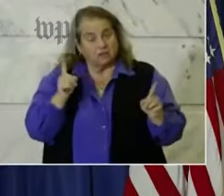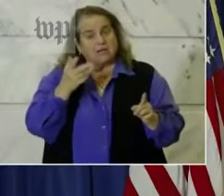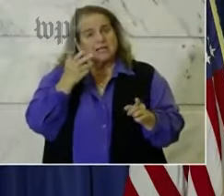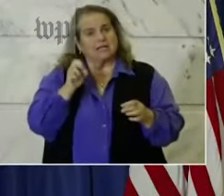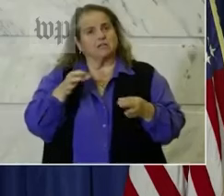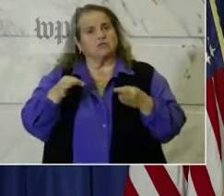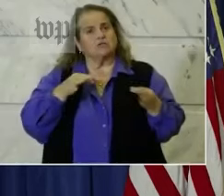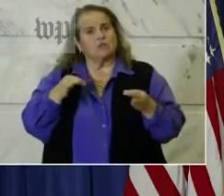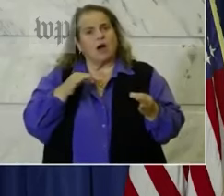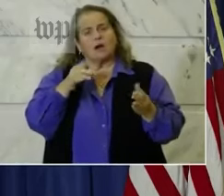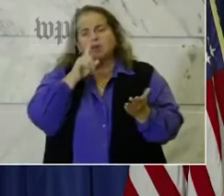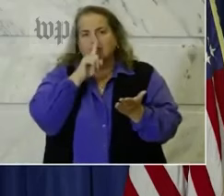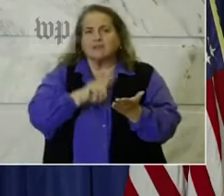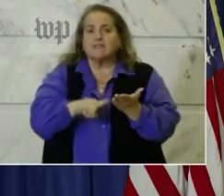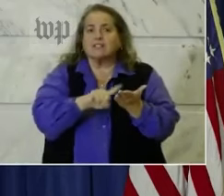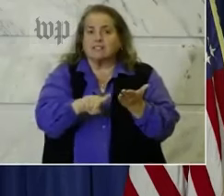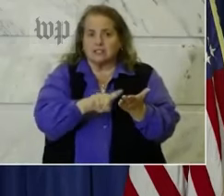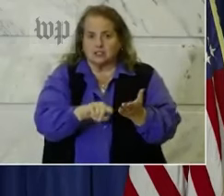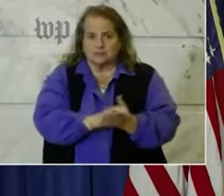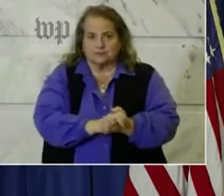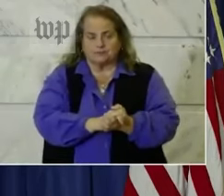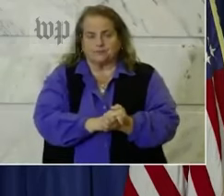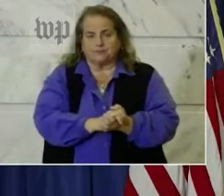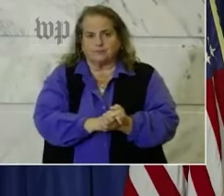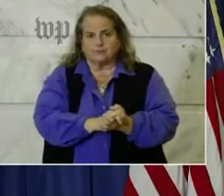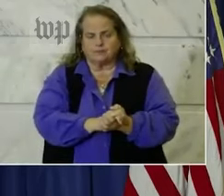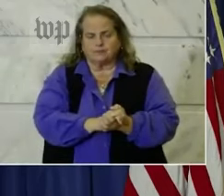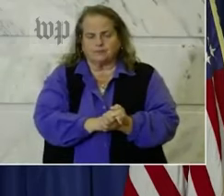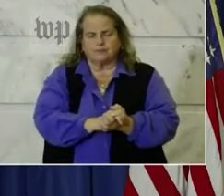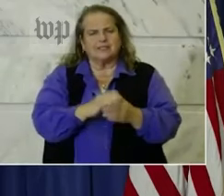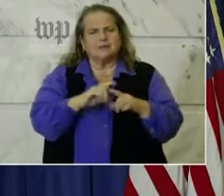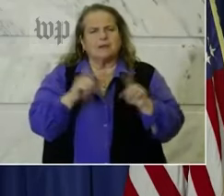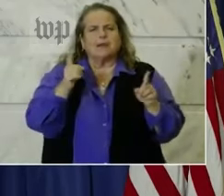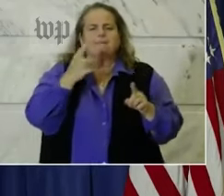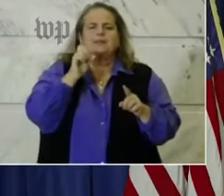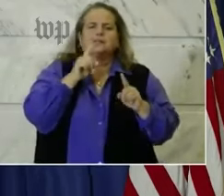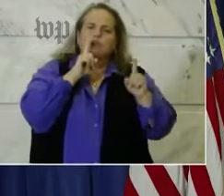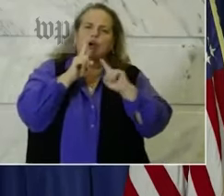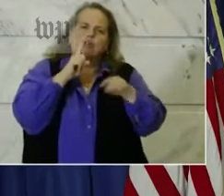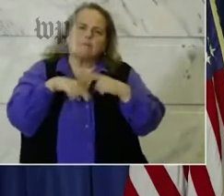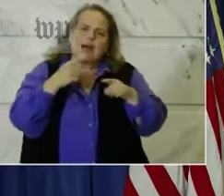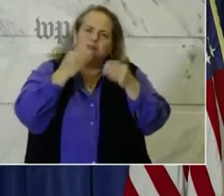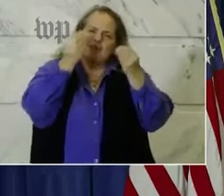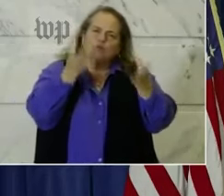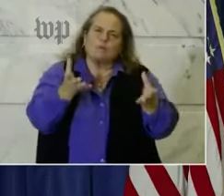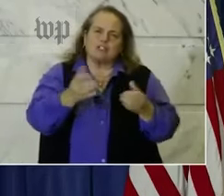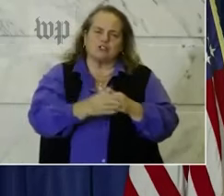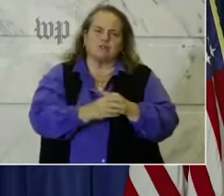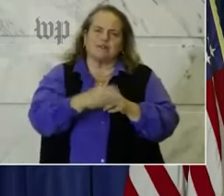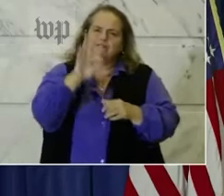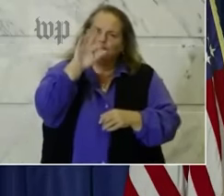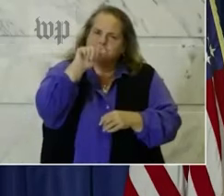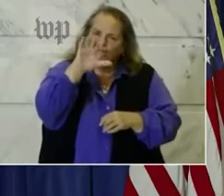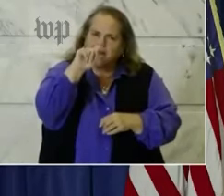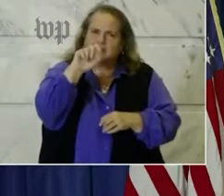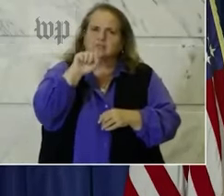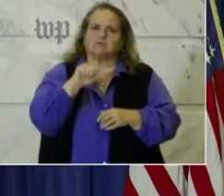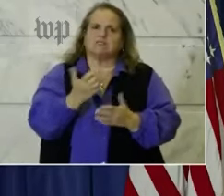the investigation. But he talked about information, facts,